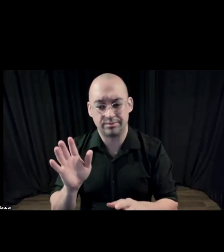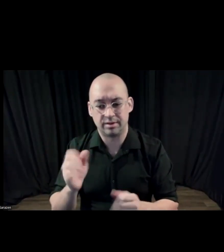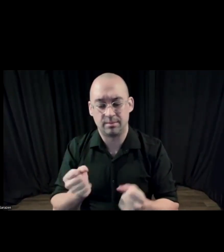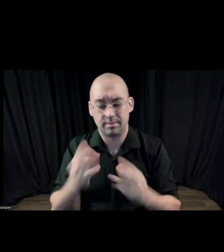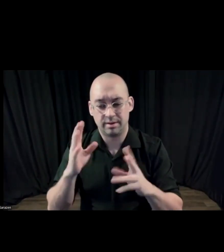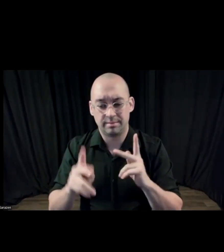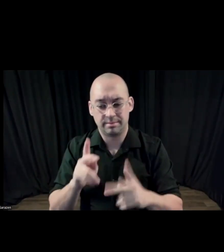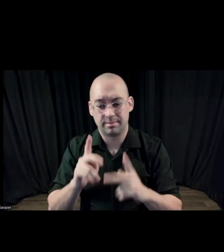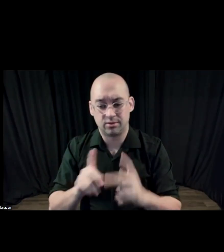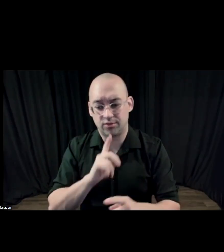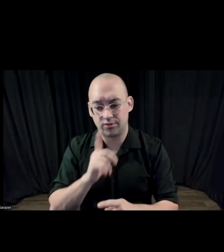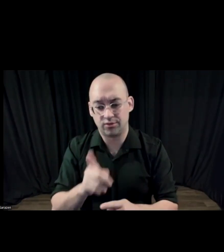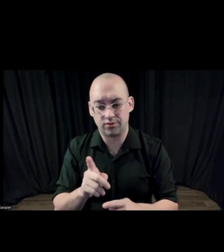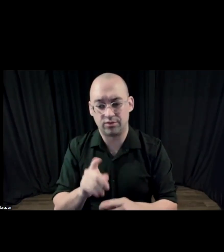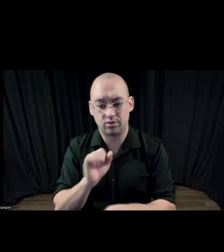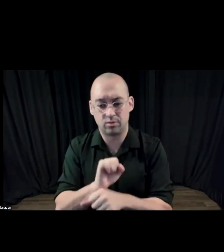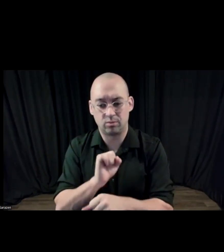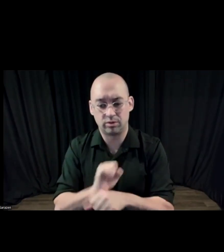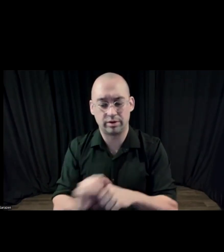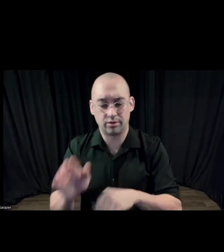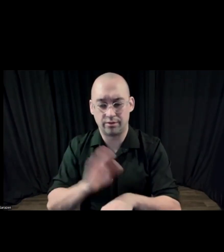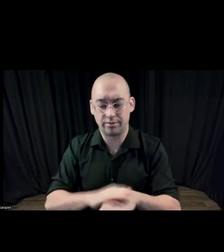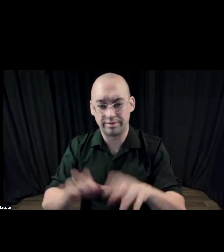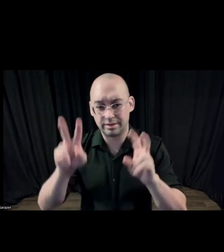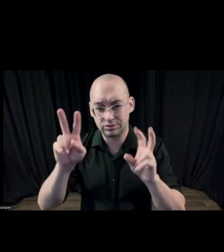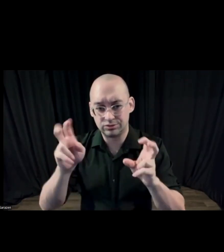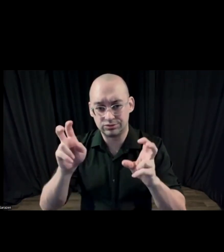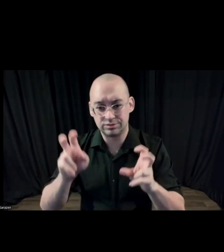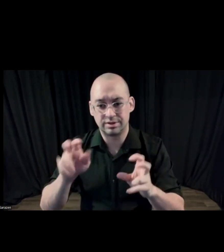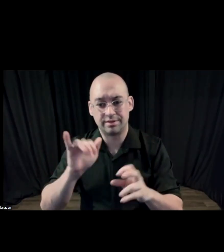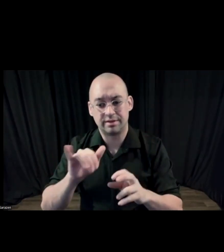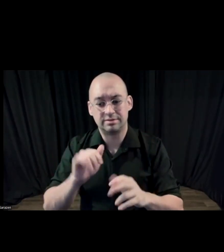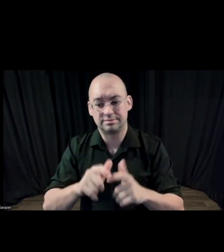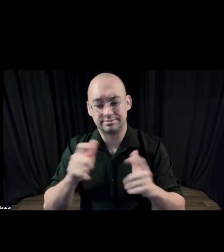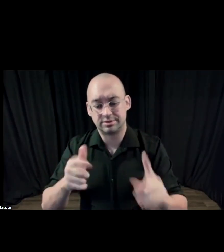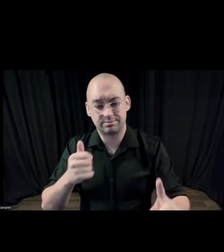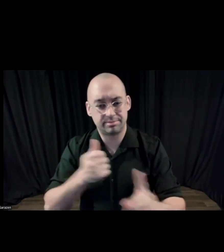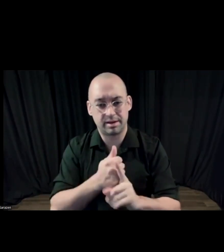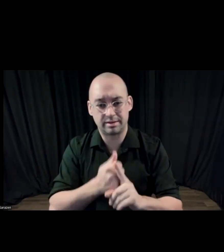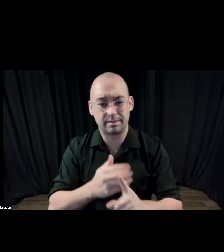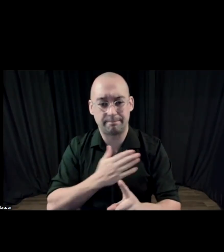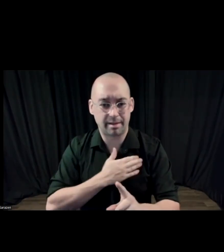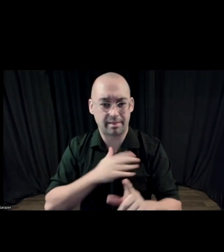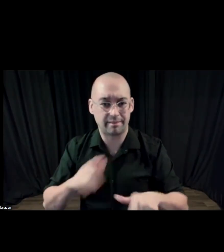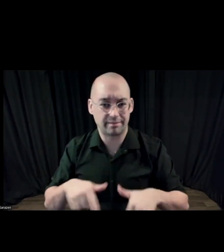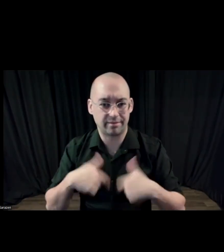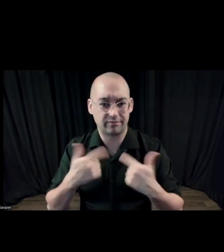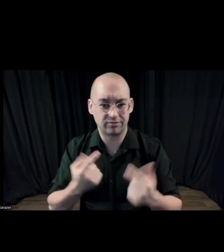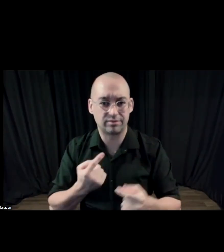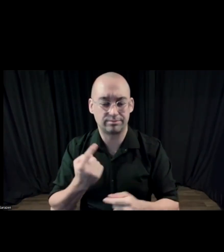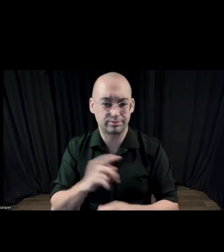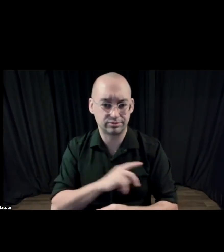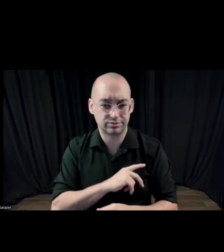people are working on these issues that are so impactful in my life personally. To give a